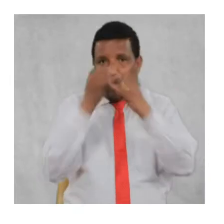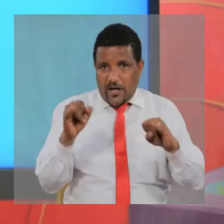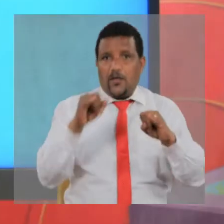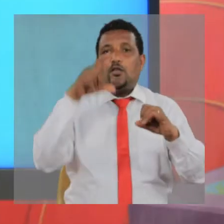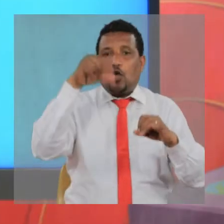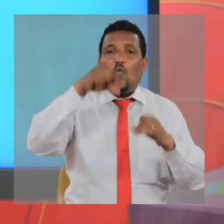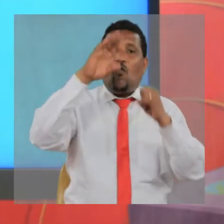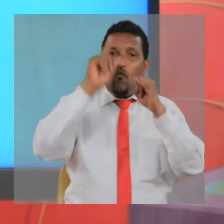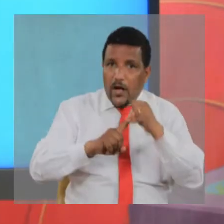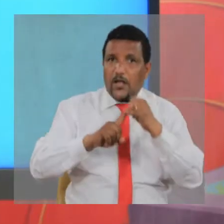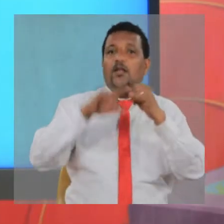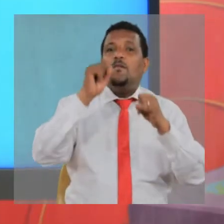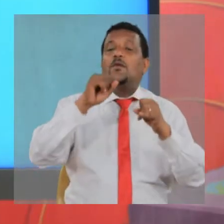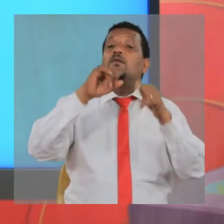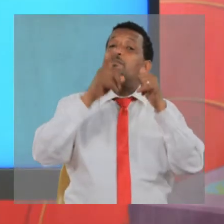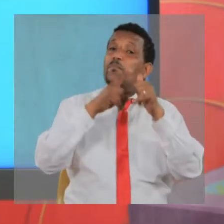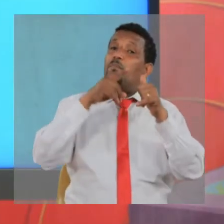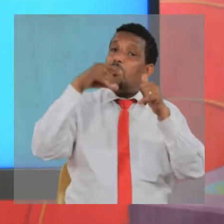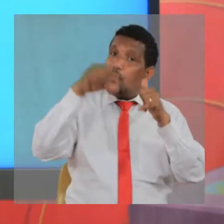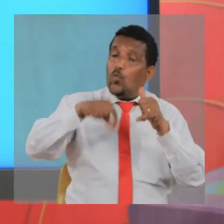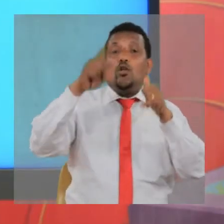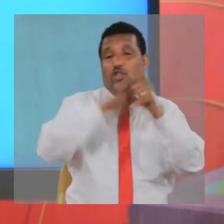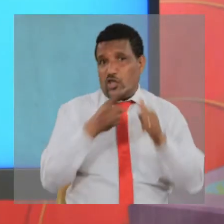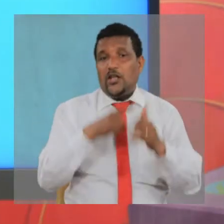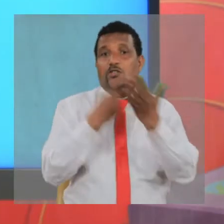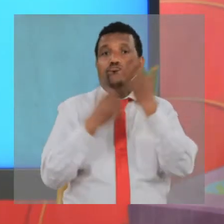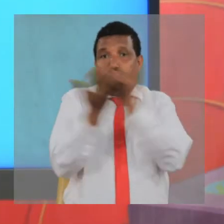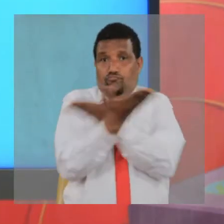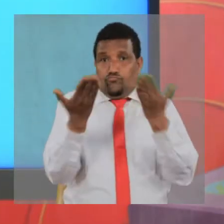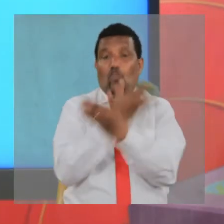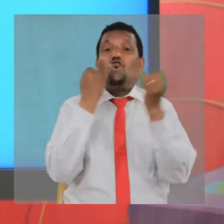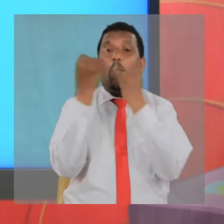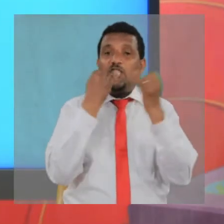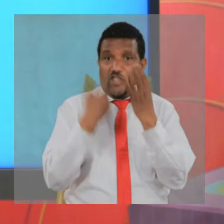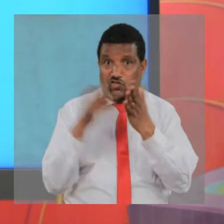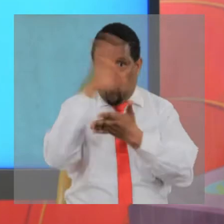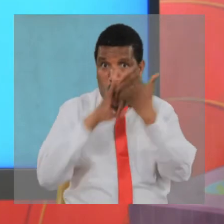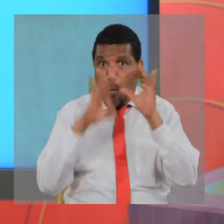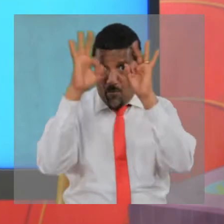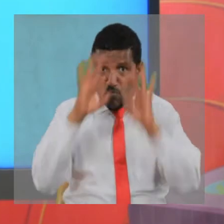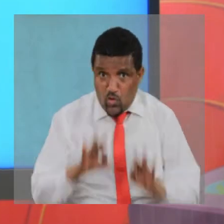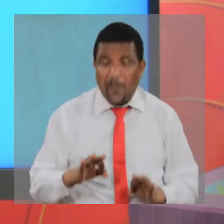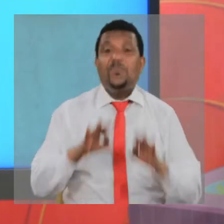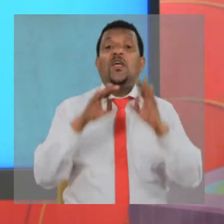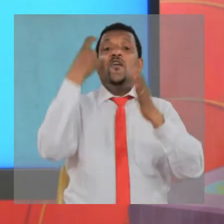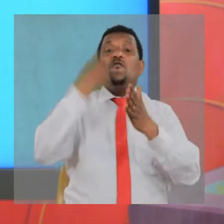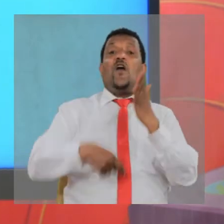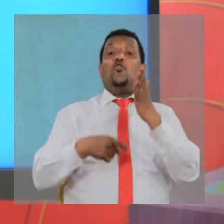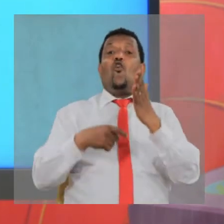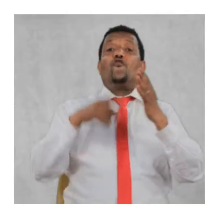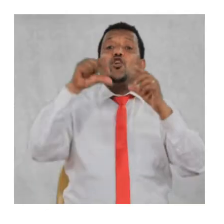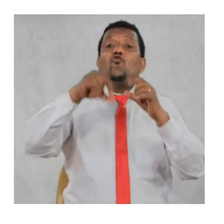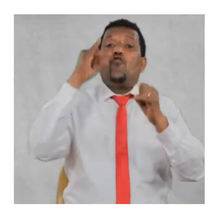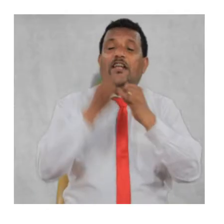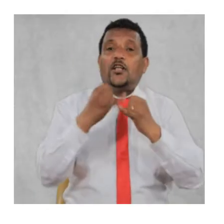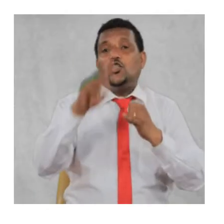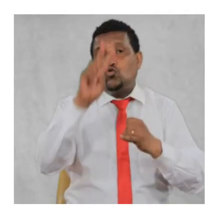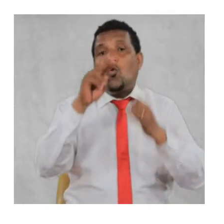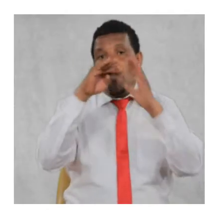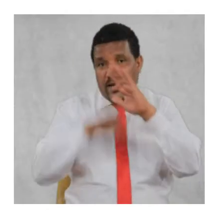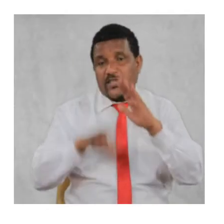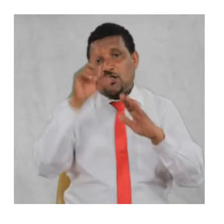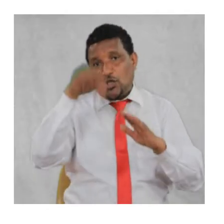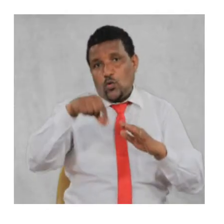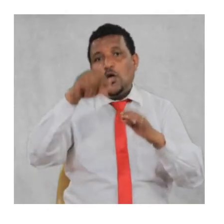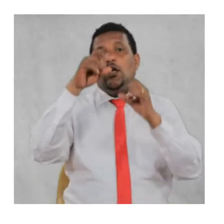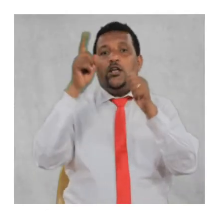initial. So when we substitute this information on this formula, the value of Q final is 2 minus Q initial